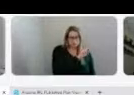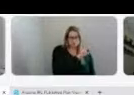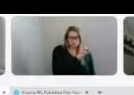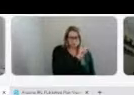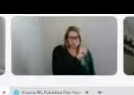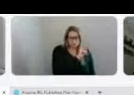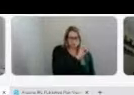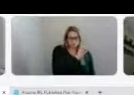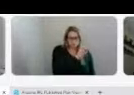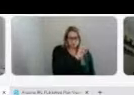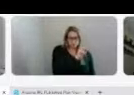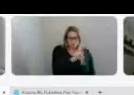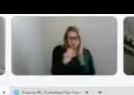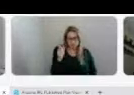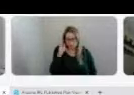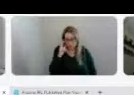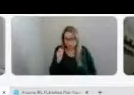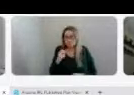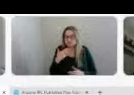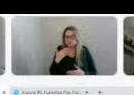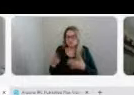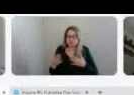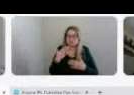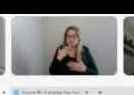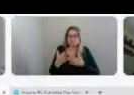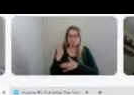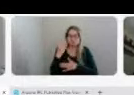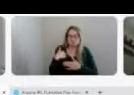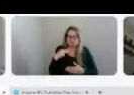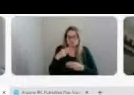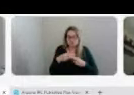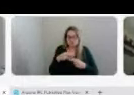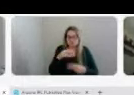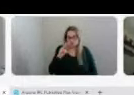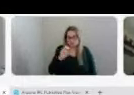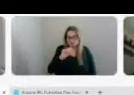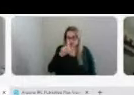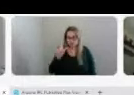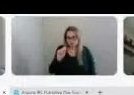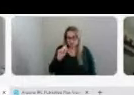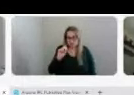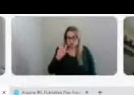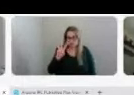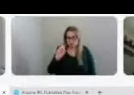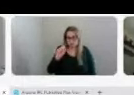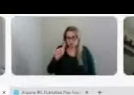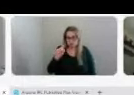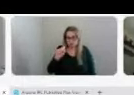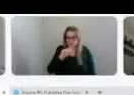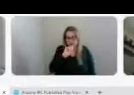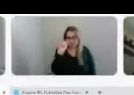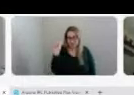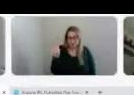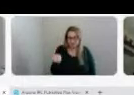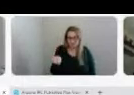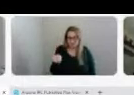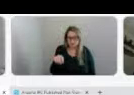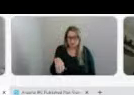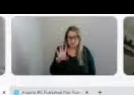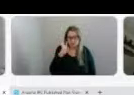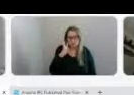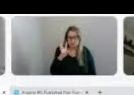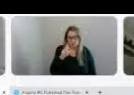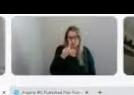us i can good afternoon my name is melissa westbrook and i live in the far northwest of tucson the creation of